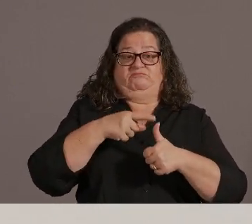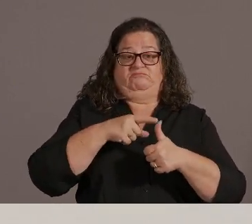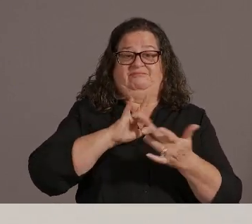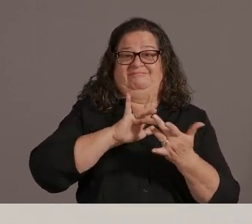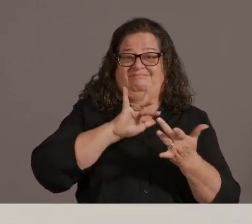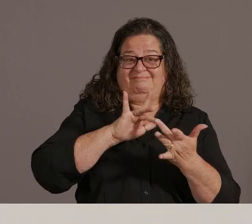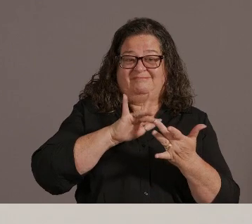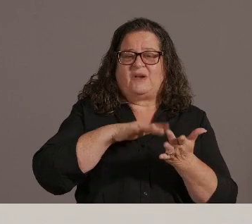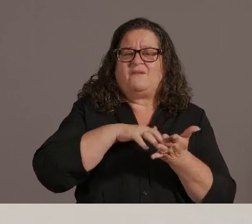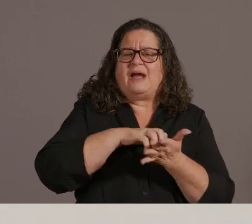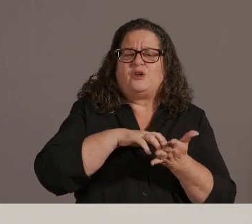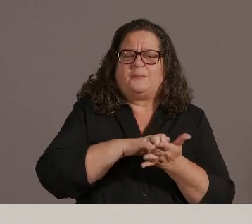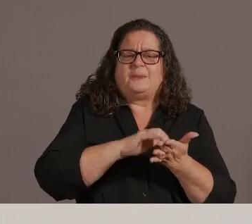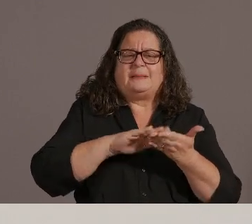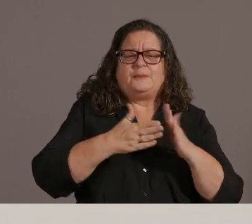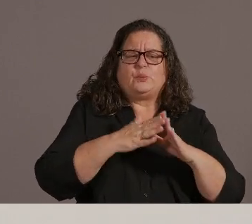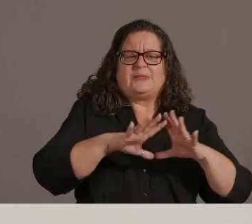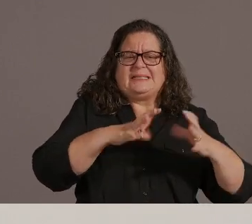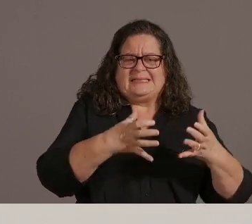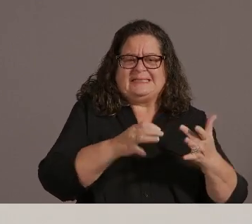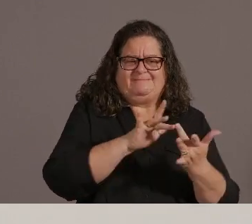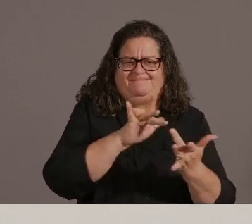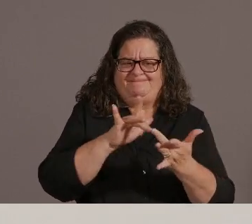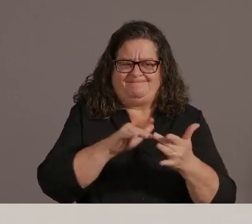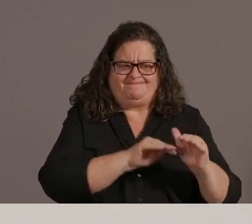communities. So we've been doing some of that high